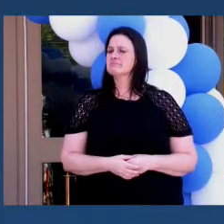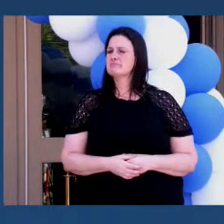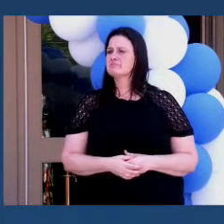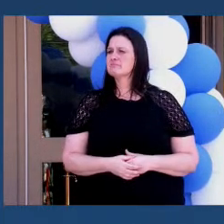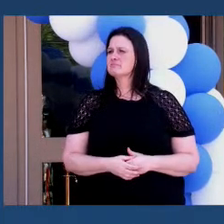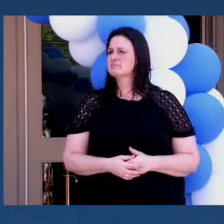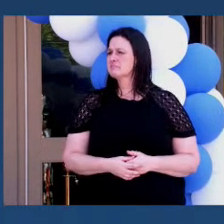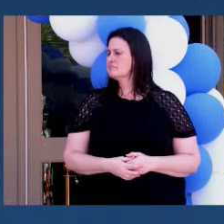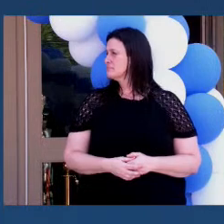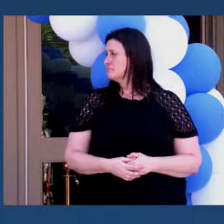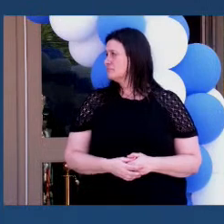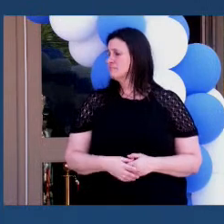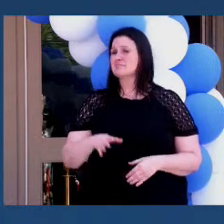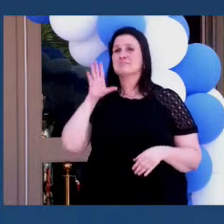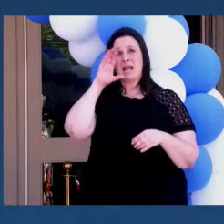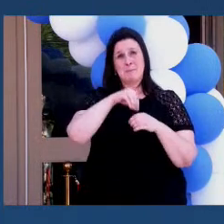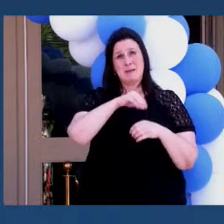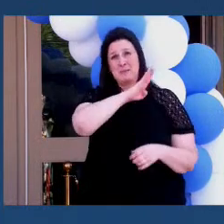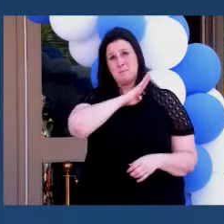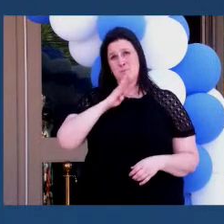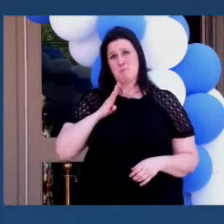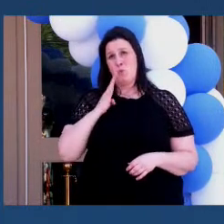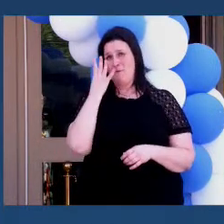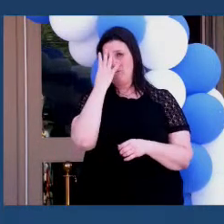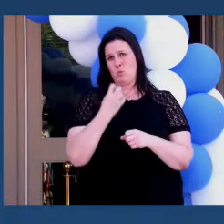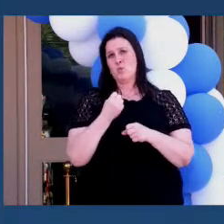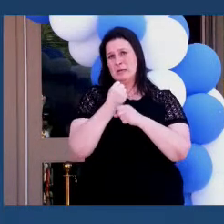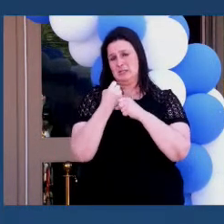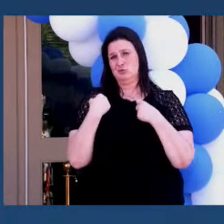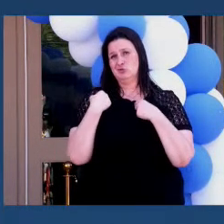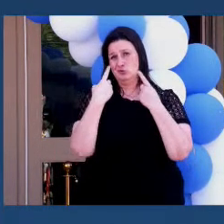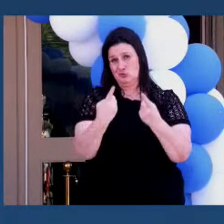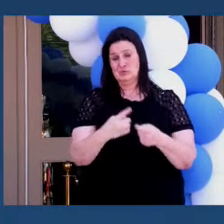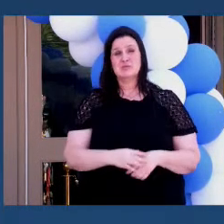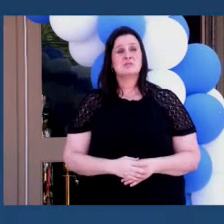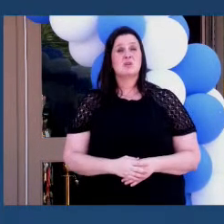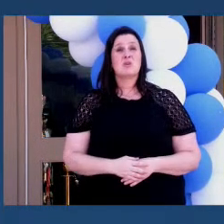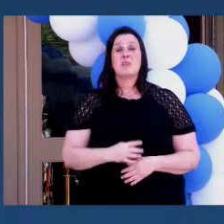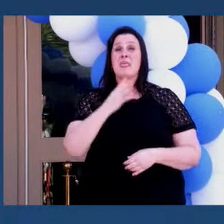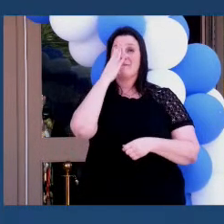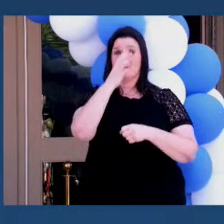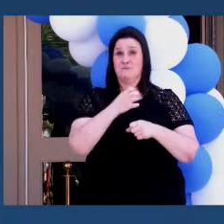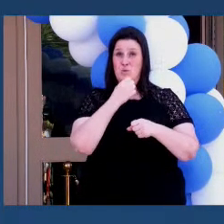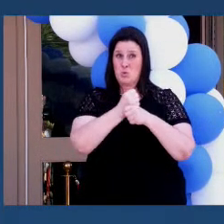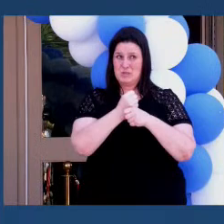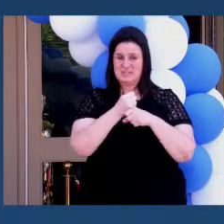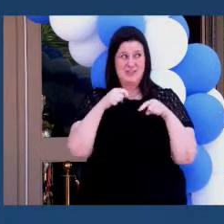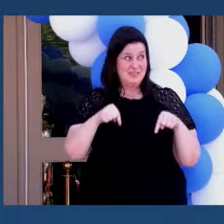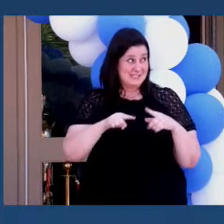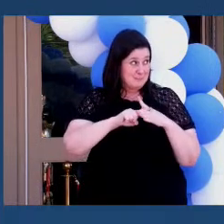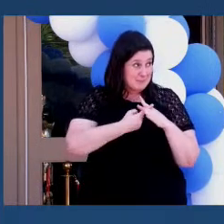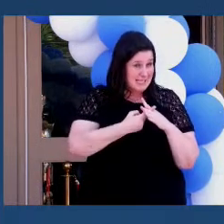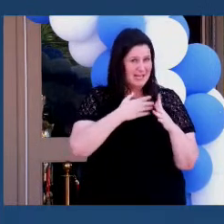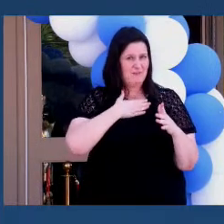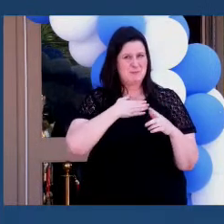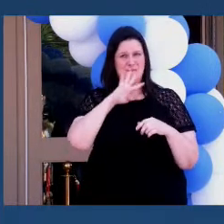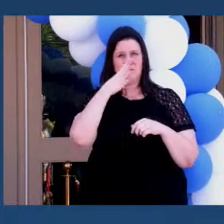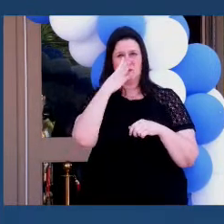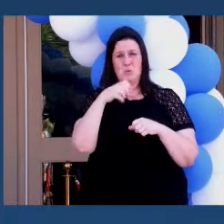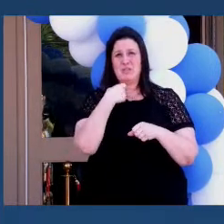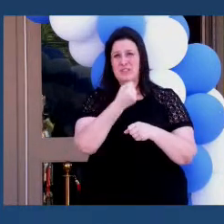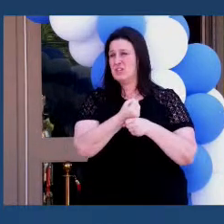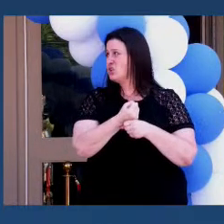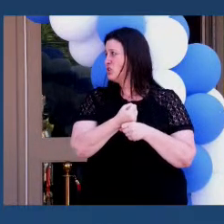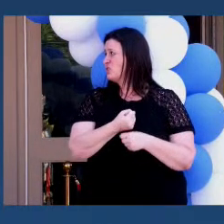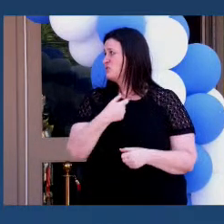I've been on this board for 4 years. And in the 4 years, this is the beginning of the 4th year, I